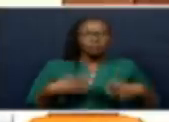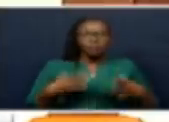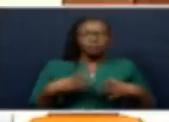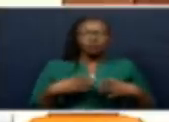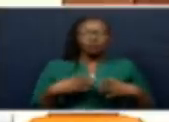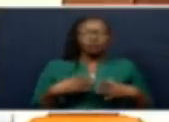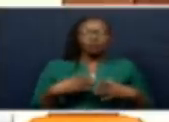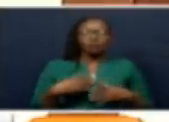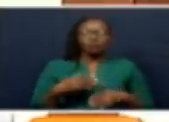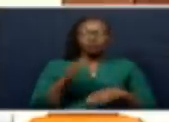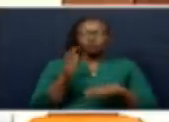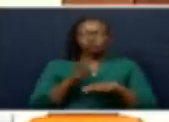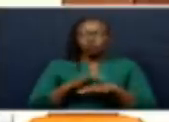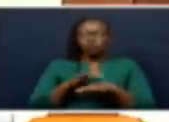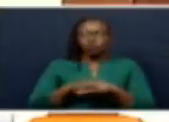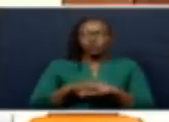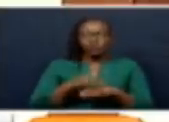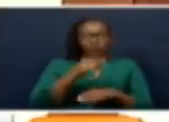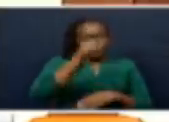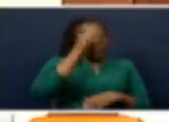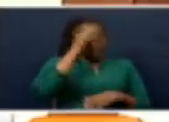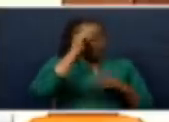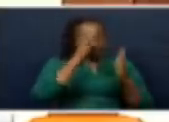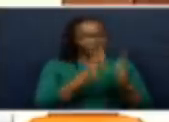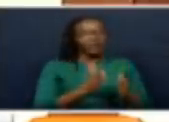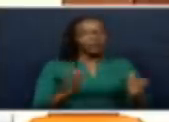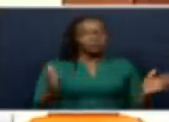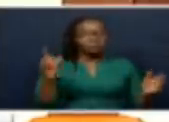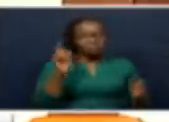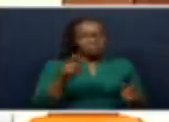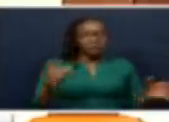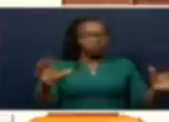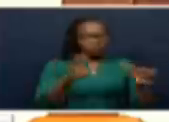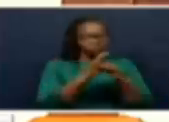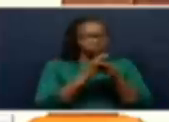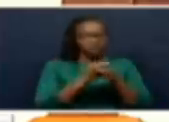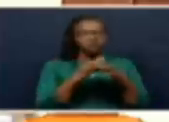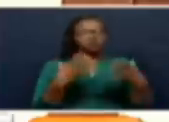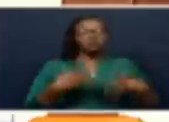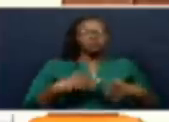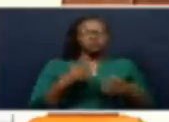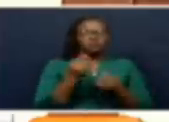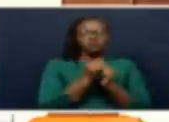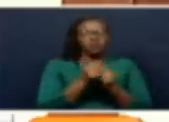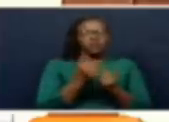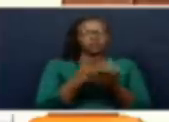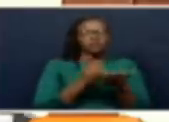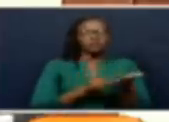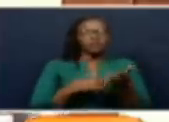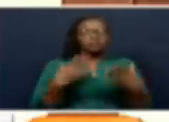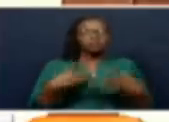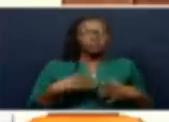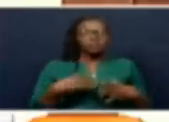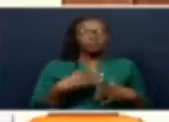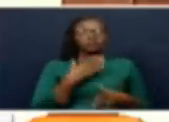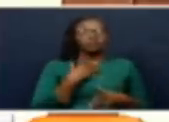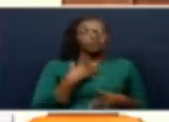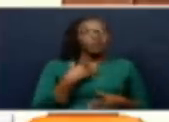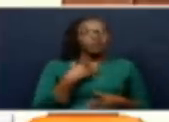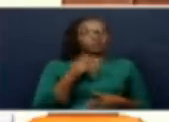Good governor is a governor who brings people together. People with dissenting voices, people who don't want to agree. Yeah. You reach them